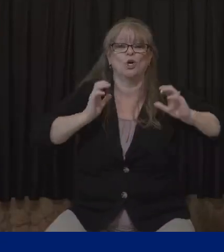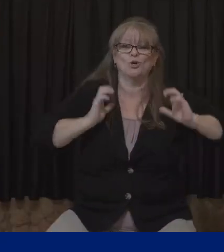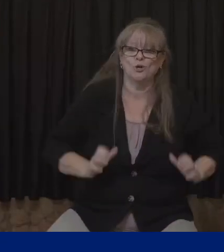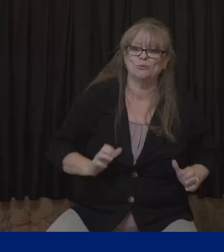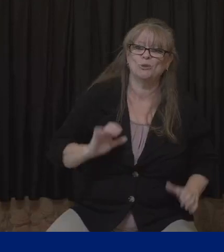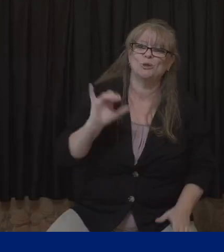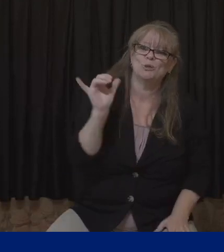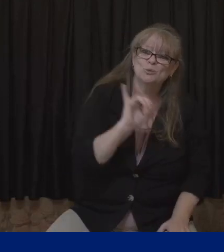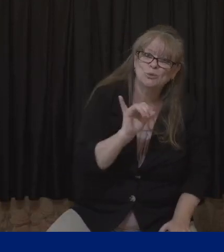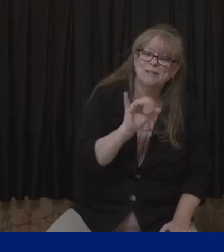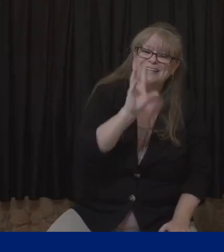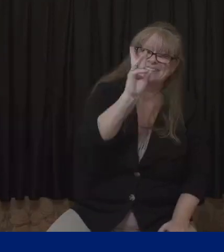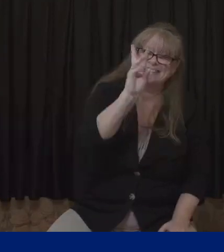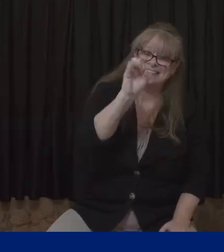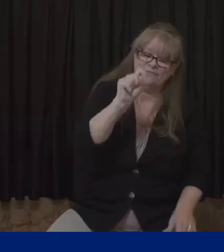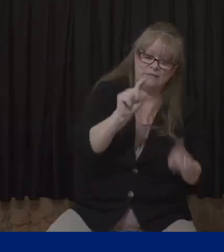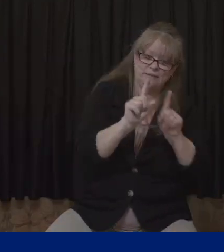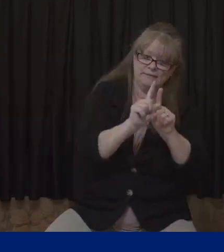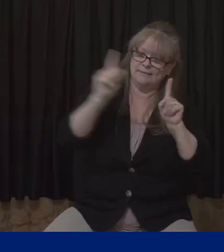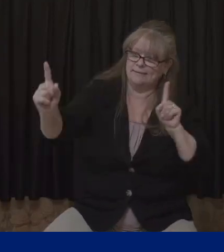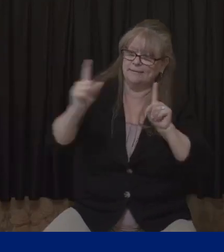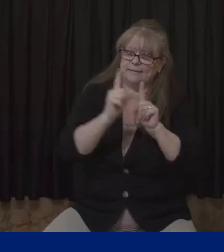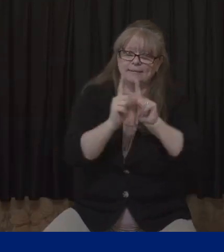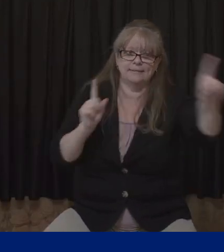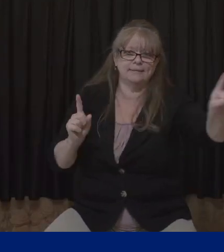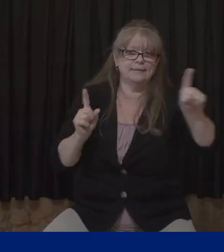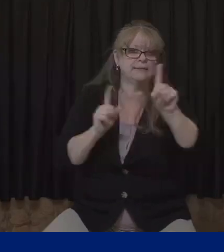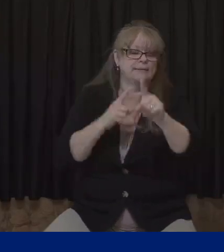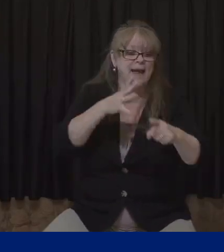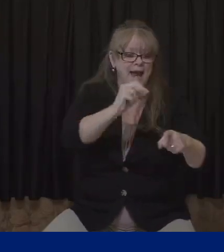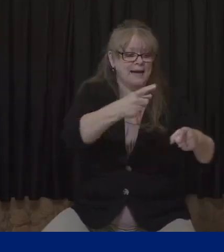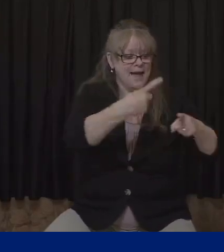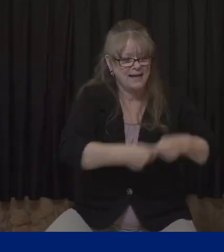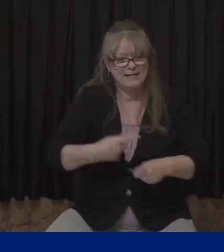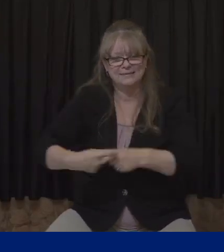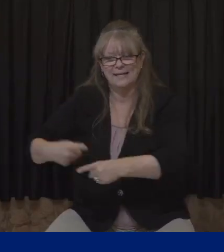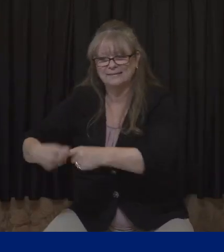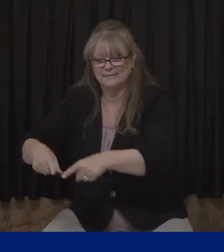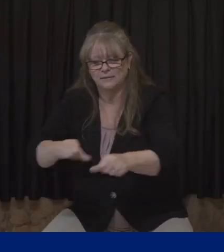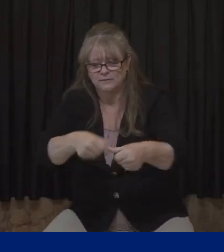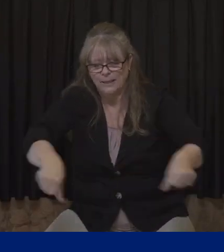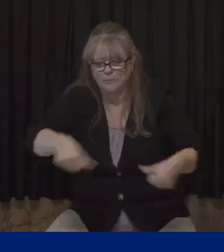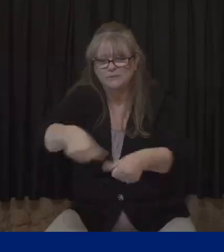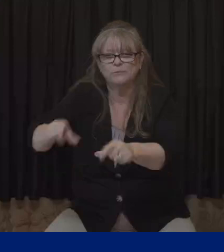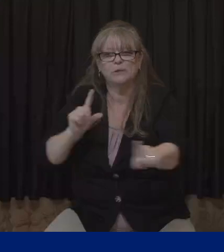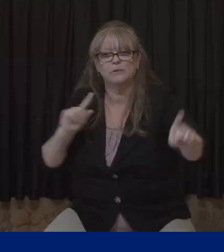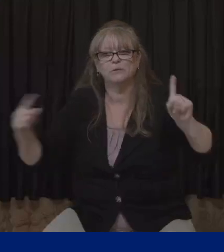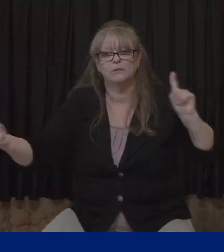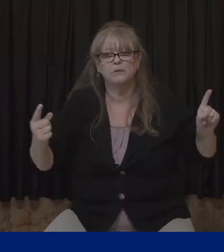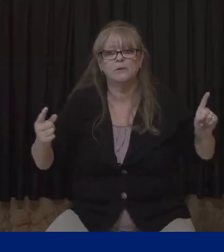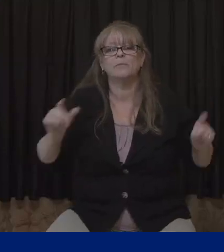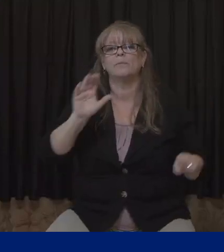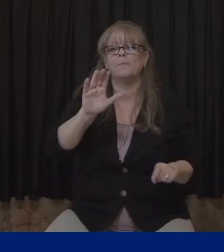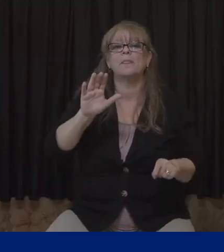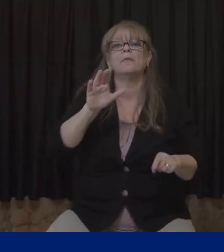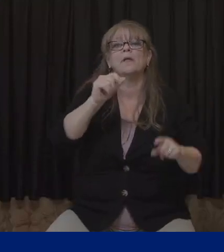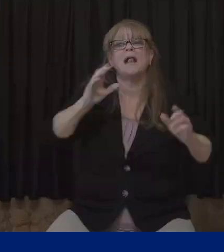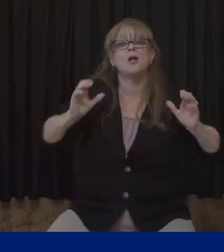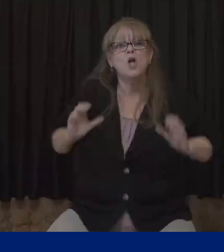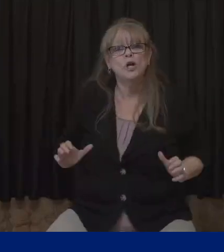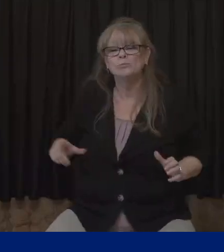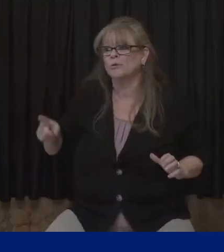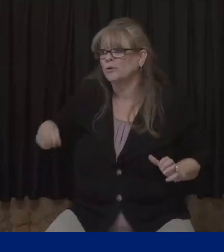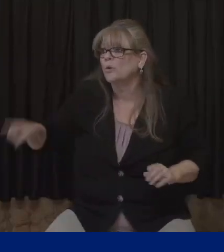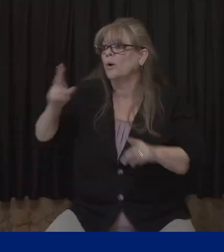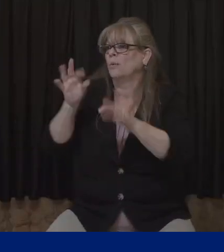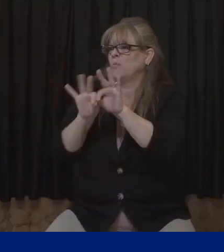marked spaces in checkout lines. Customers should use masks. Hand sanitizer at entrances of stores should be provided. That can be on